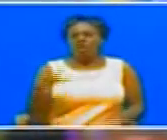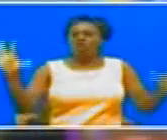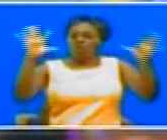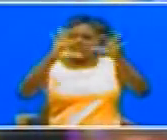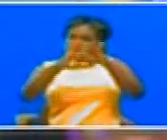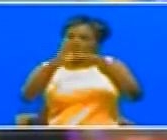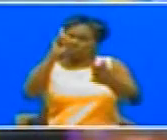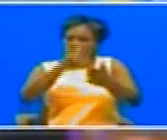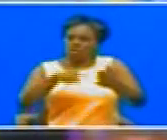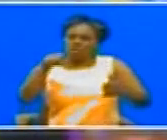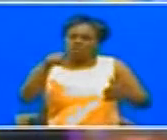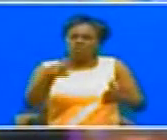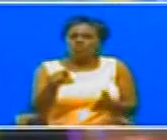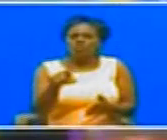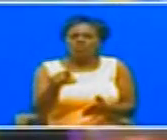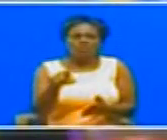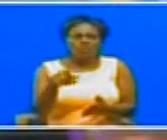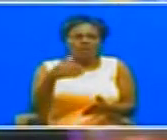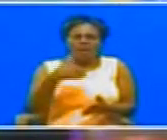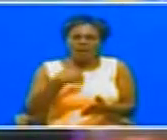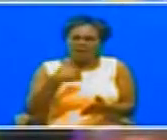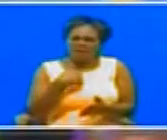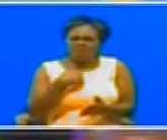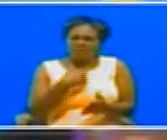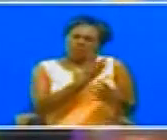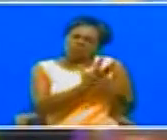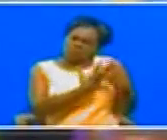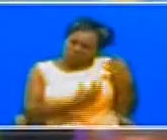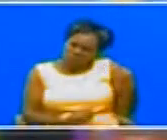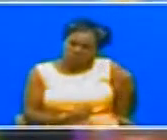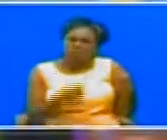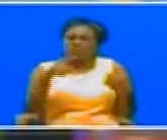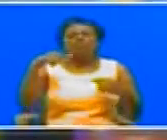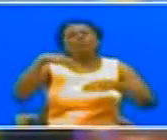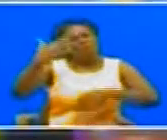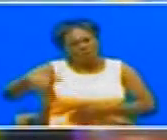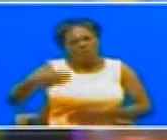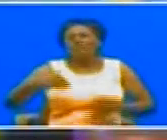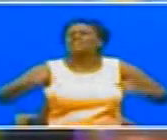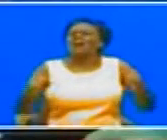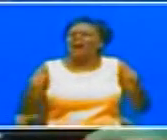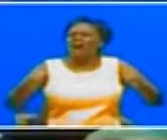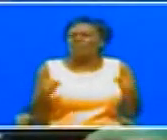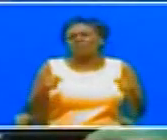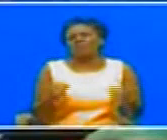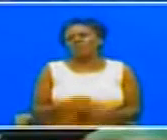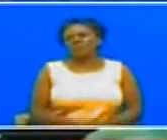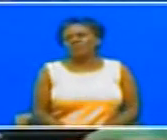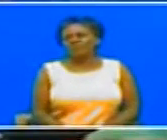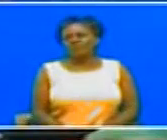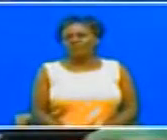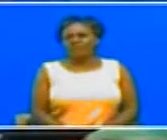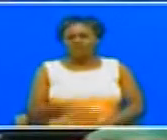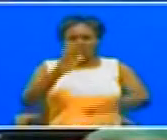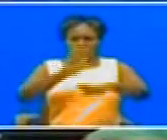to, have you ever hit that rock bottom? Watching you on television, you are always this happy person. Good question, Phil. Thank you. Yeah,